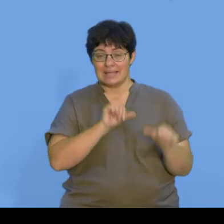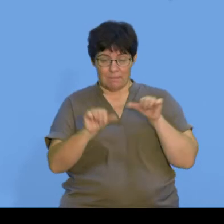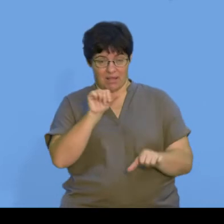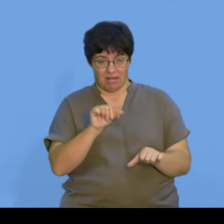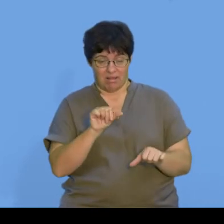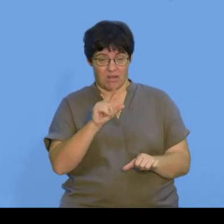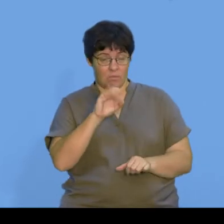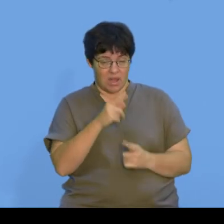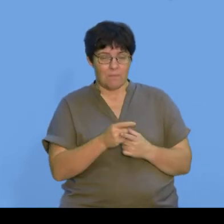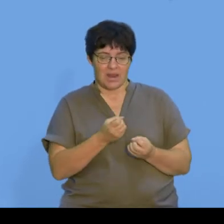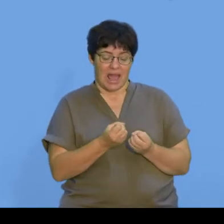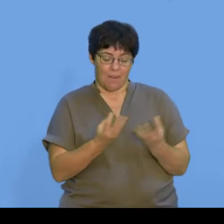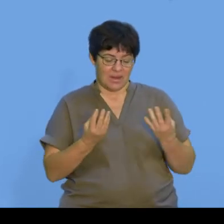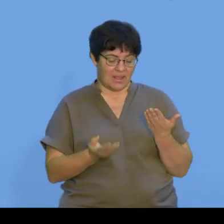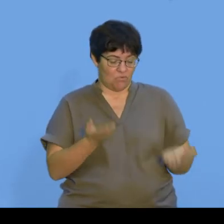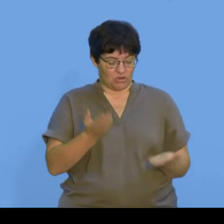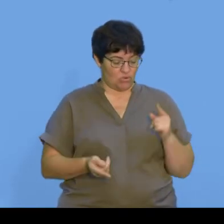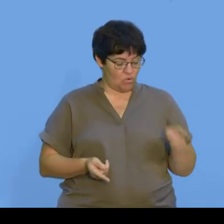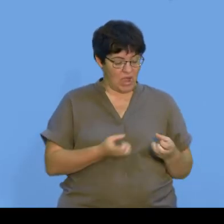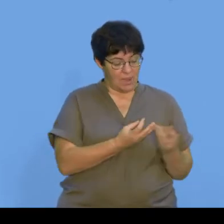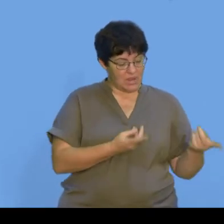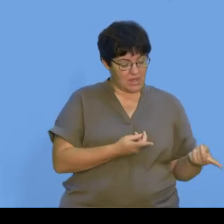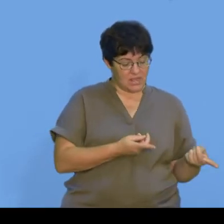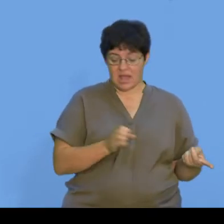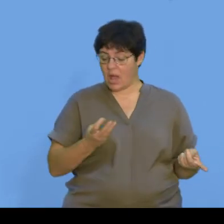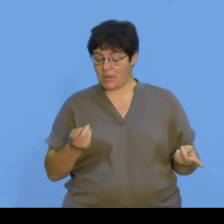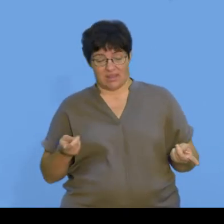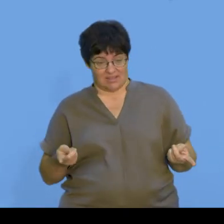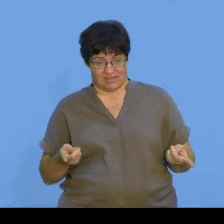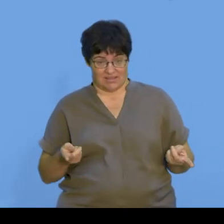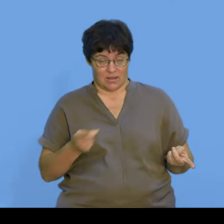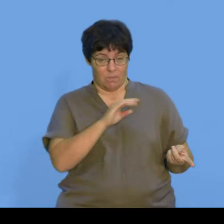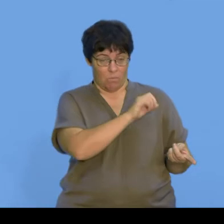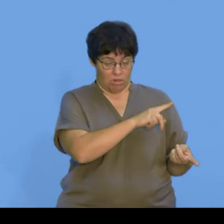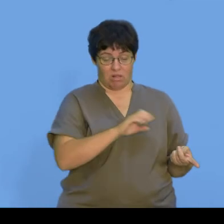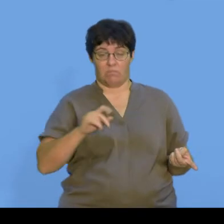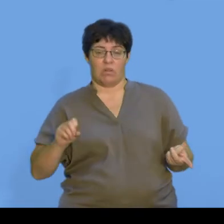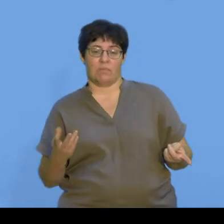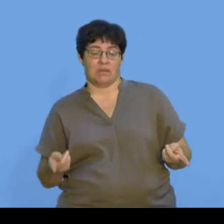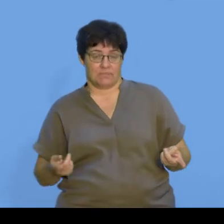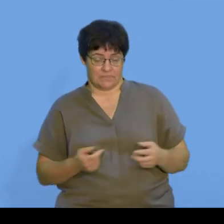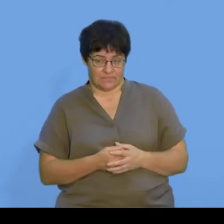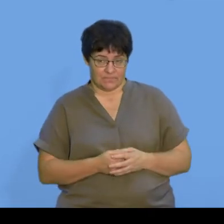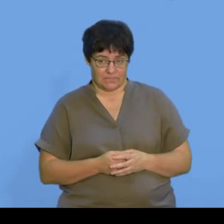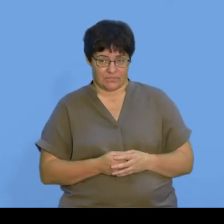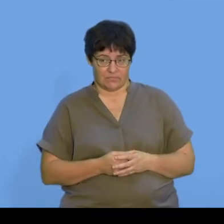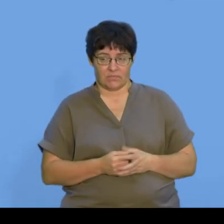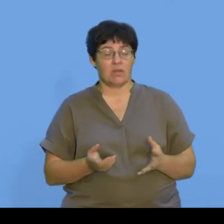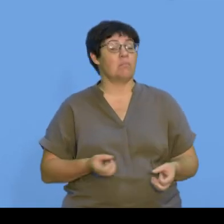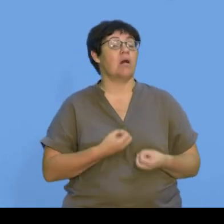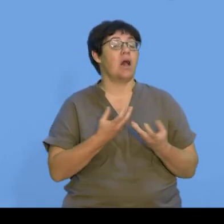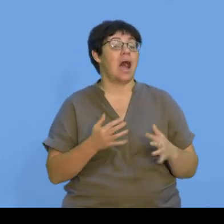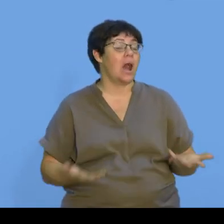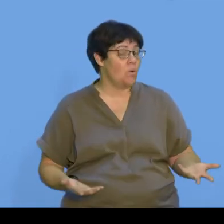ratio of moles of each element in a given compound. So another measure is to express that as